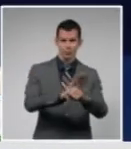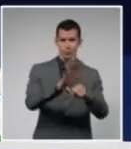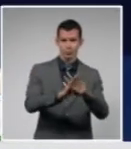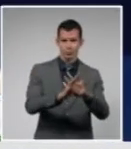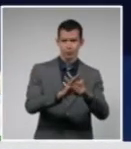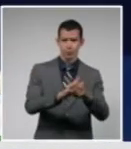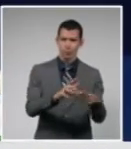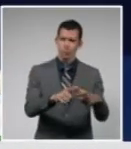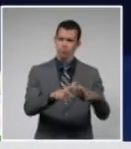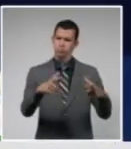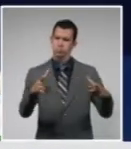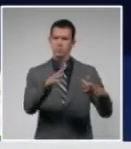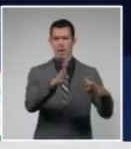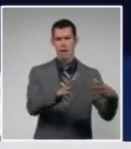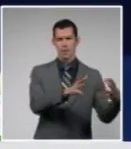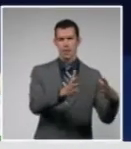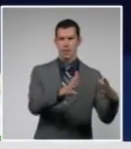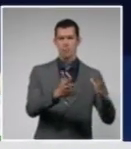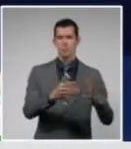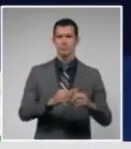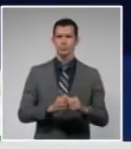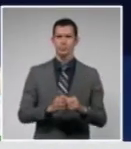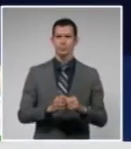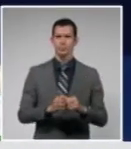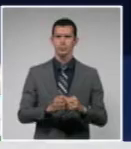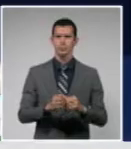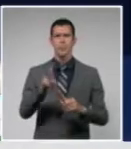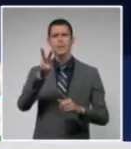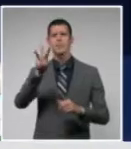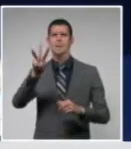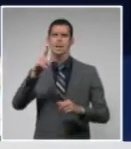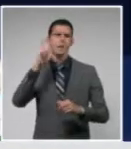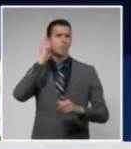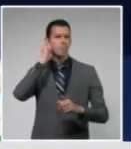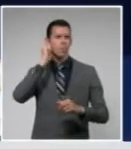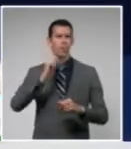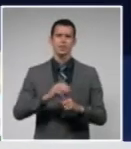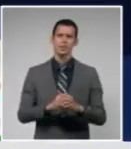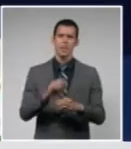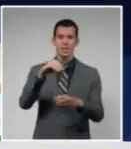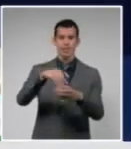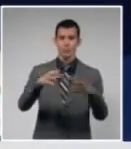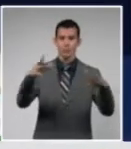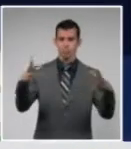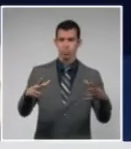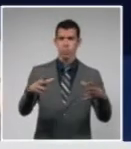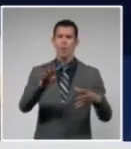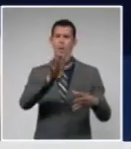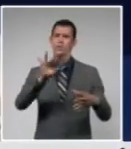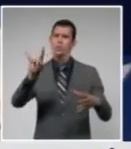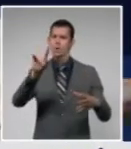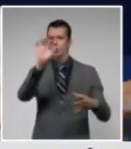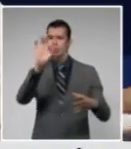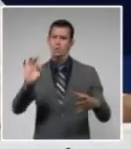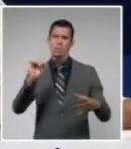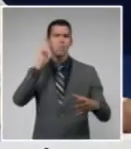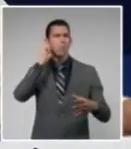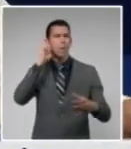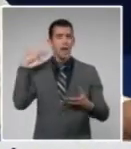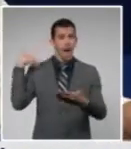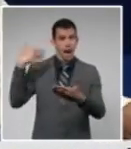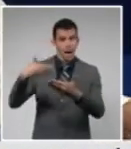total of 497 children or pediatric cases to have tested positive for the virus in the